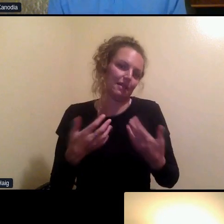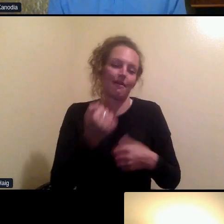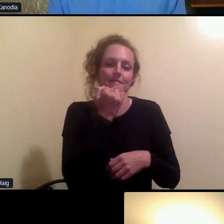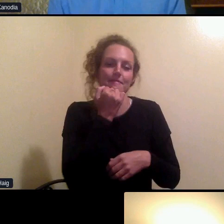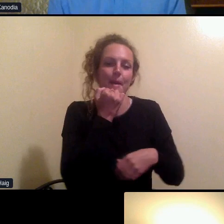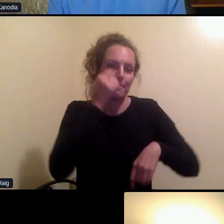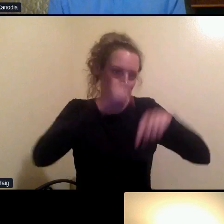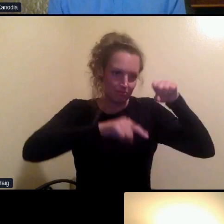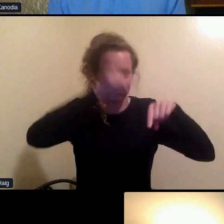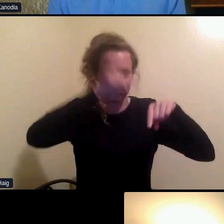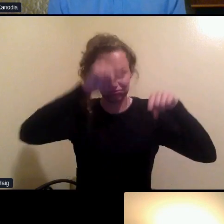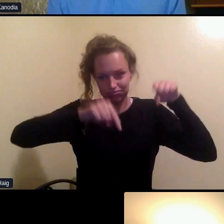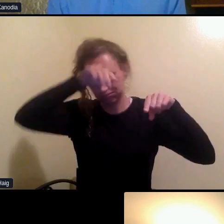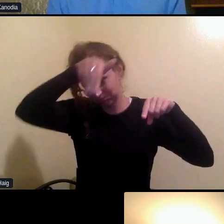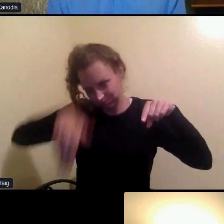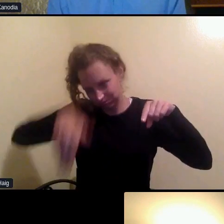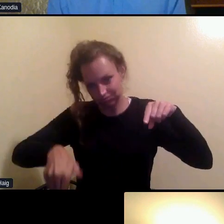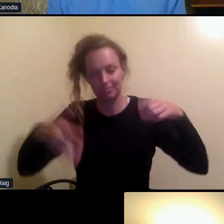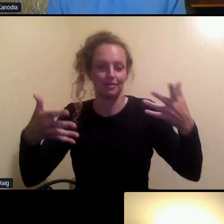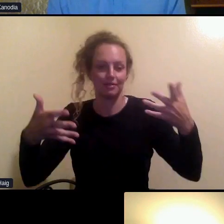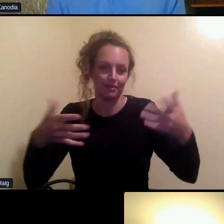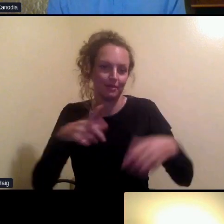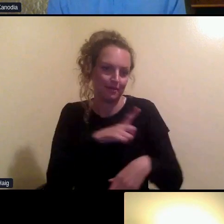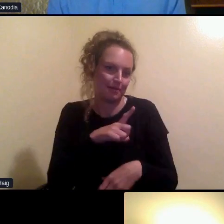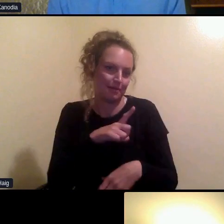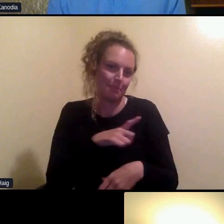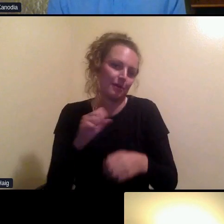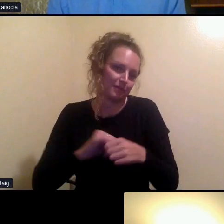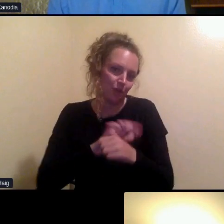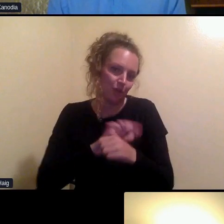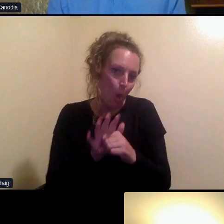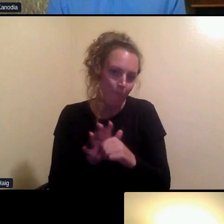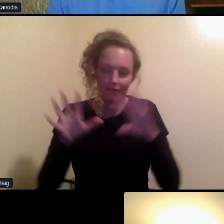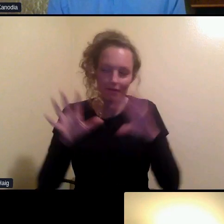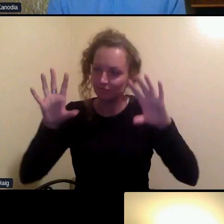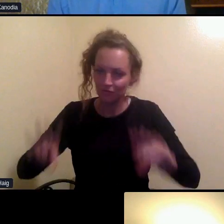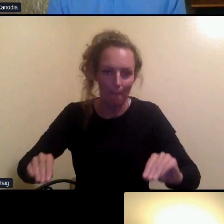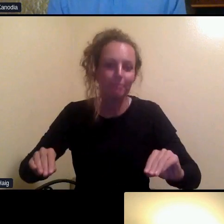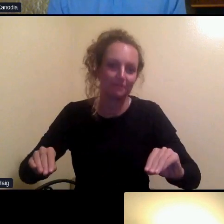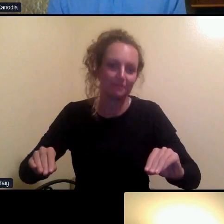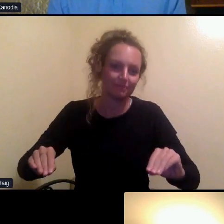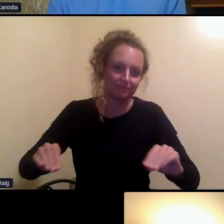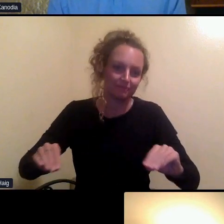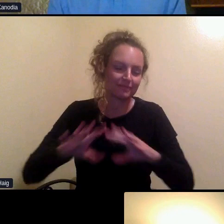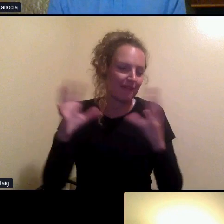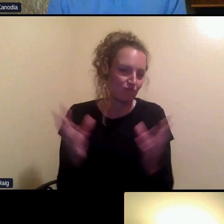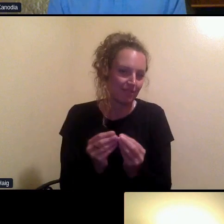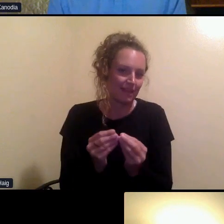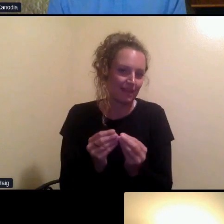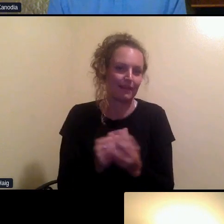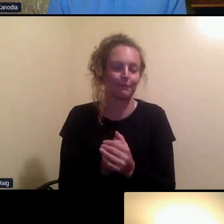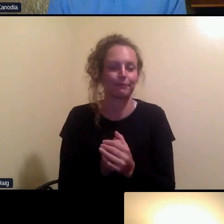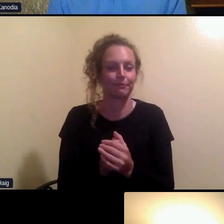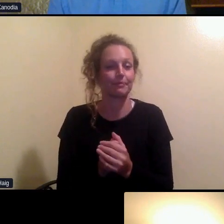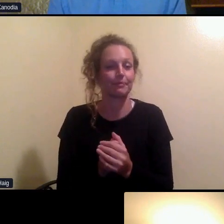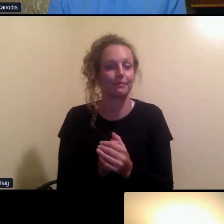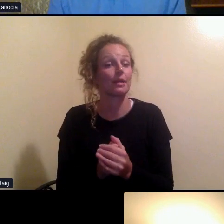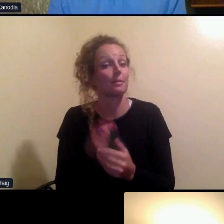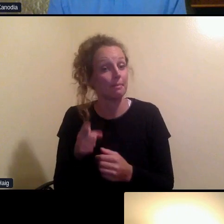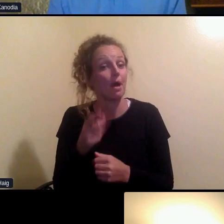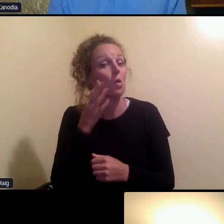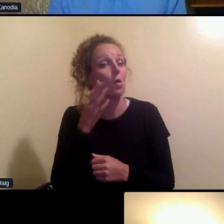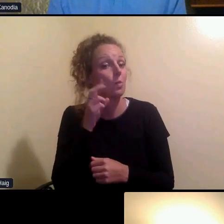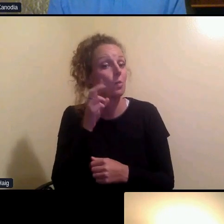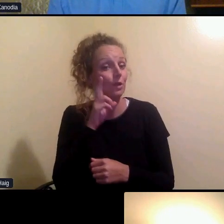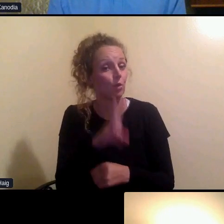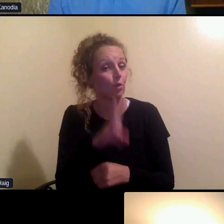is that we were going to come back and travel more. And you see that actually happening in the leisure traveler, in aviation especially,